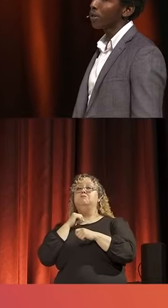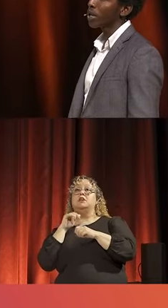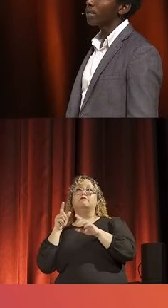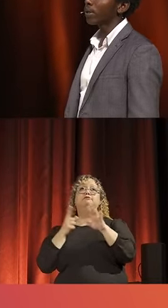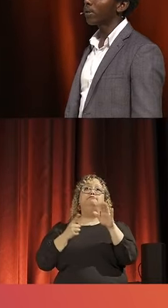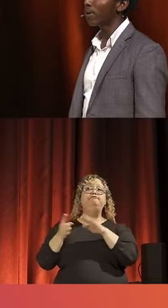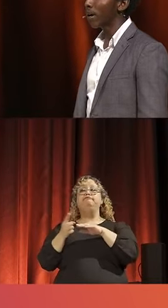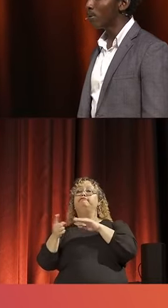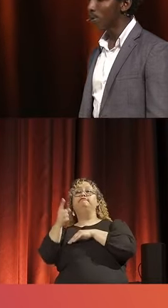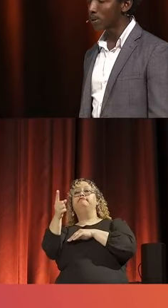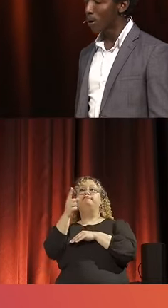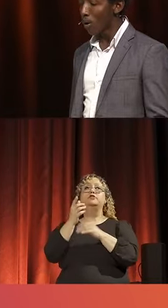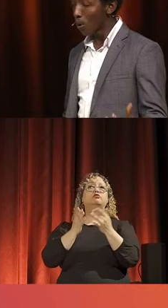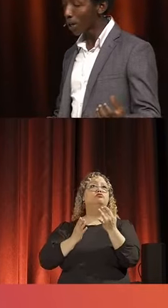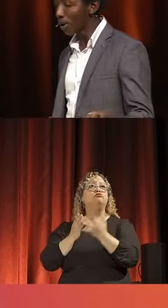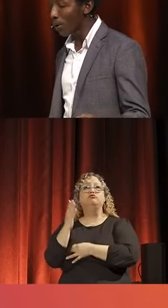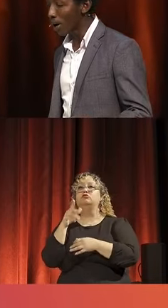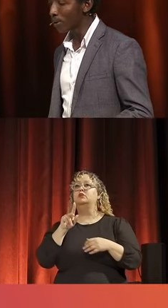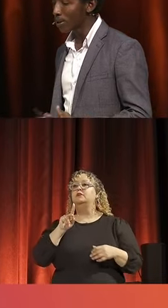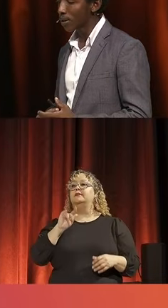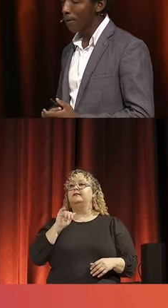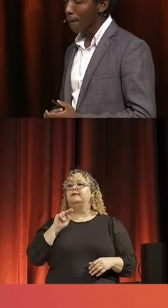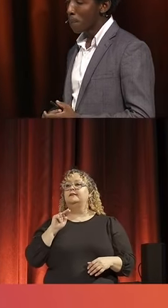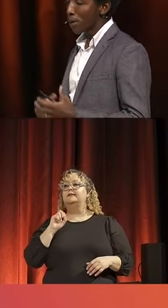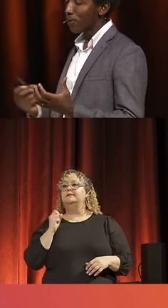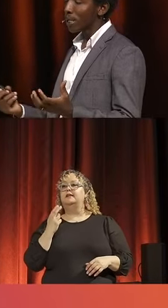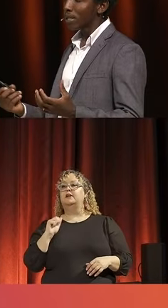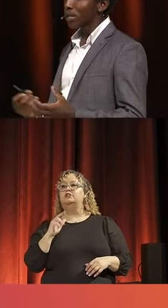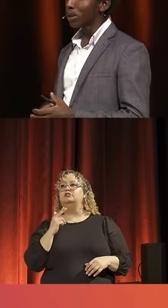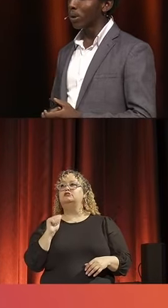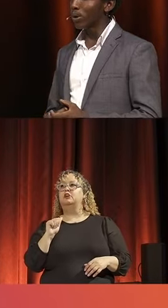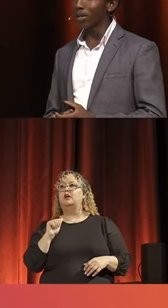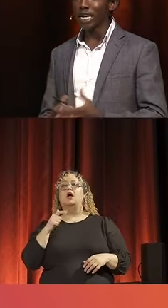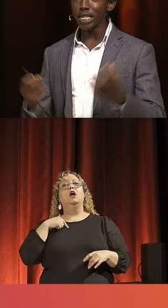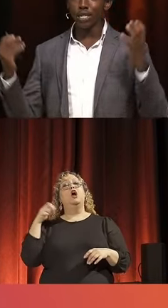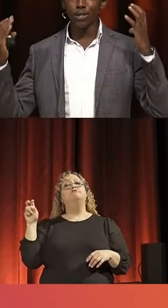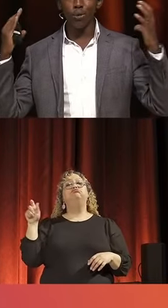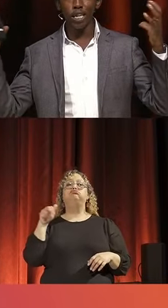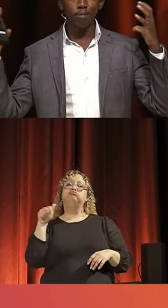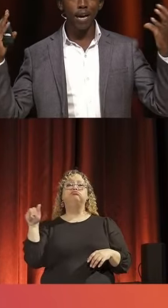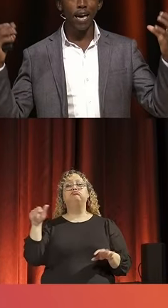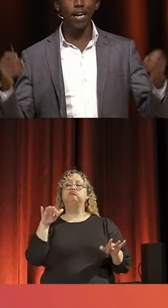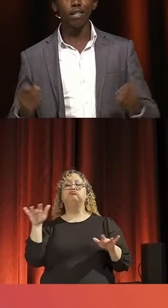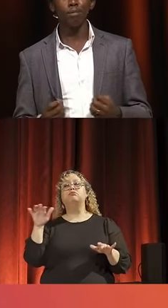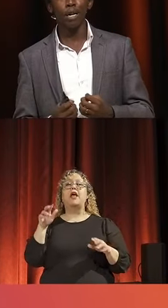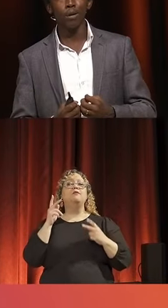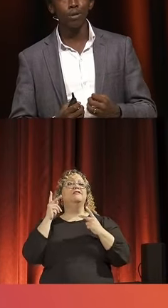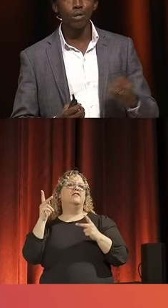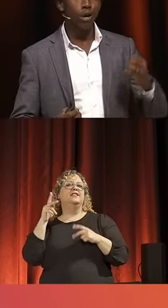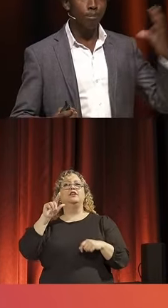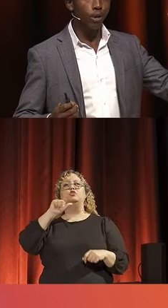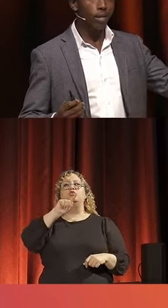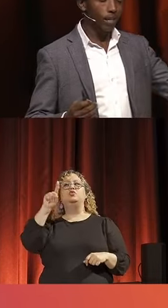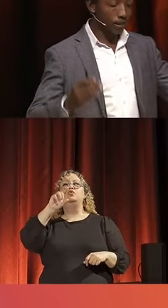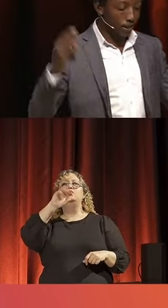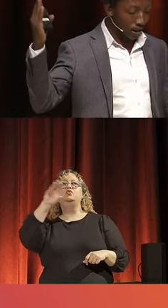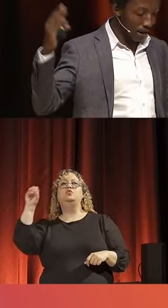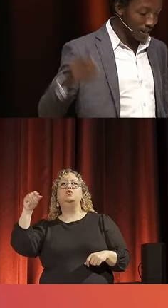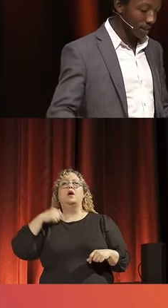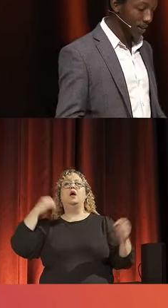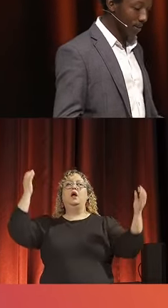of Kinshasa, I was walking around, visiting the zoo with ideas ringing in my head about